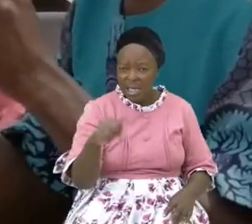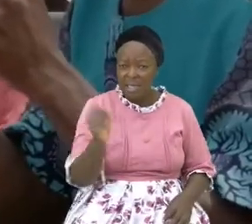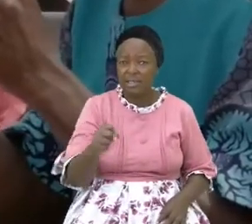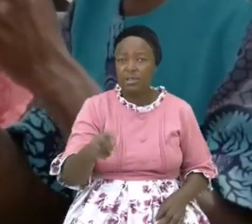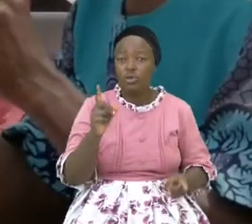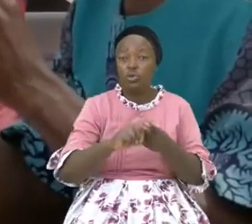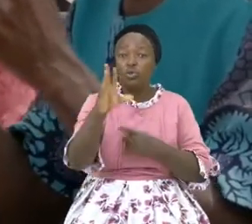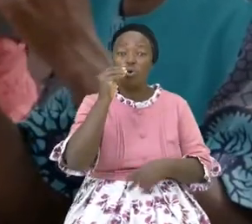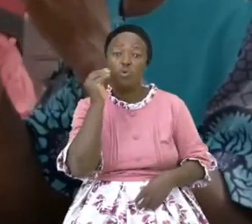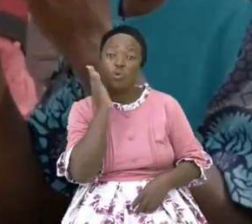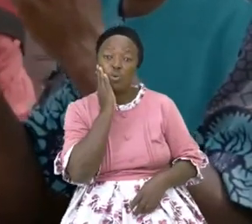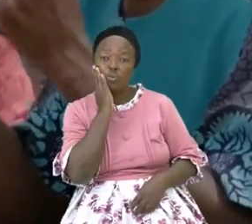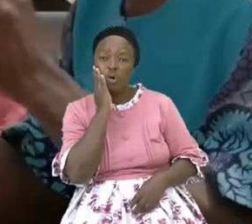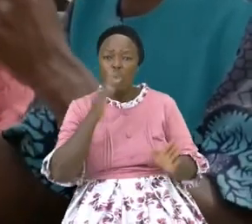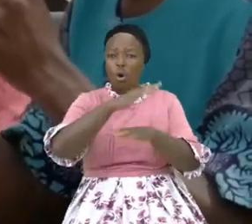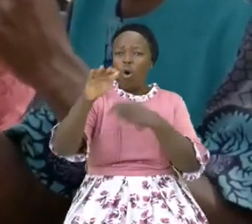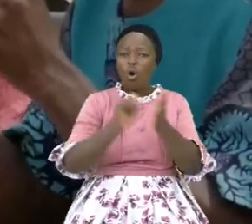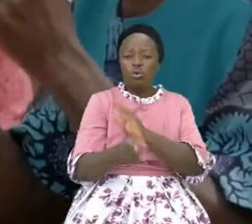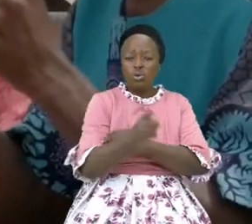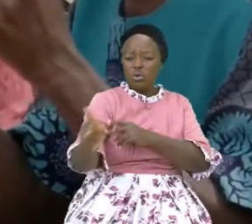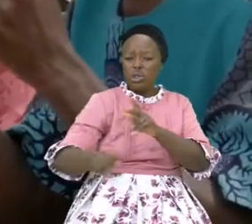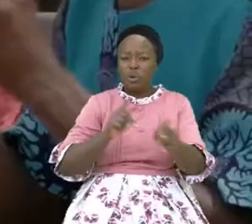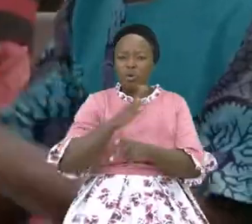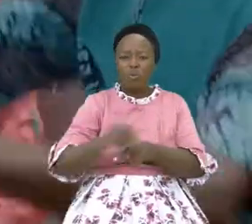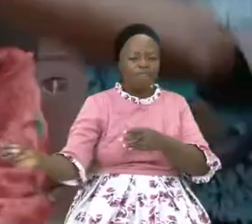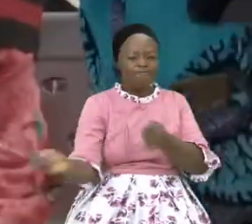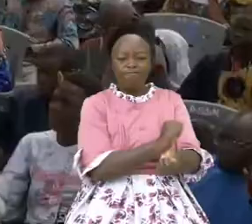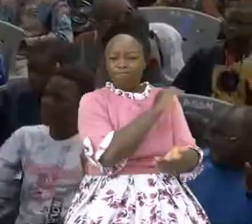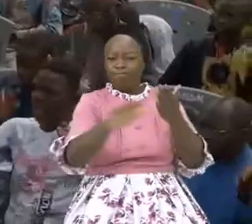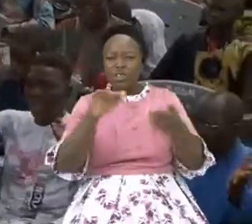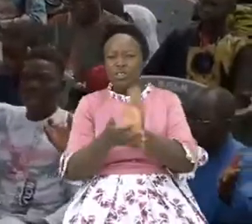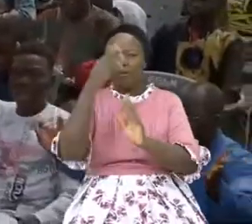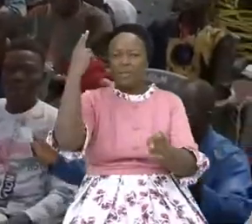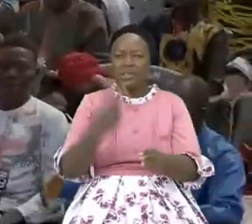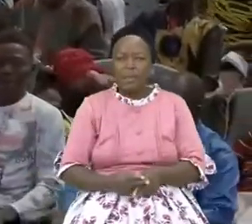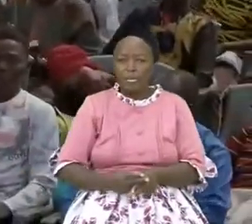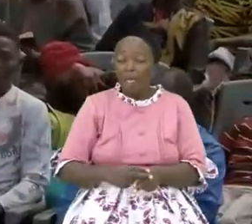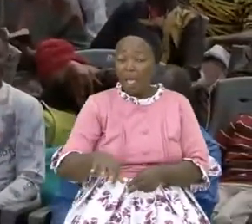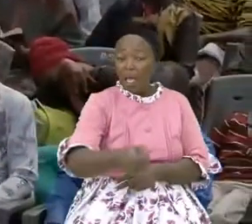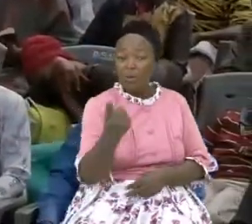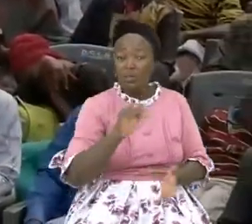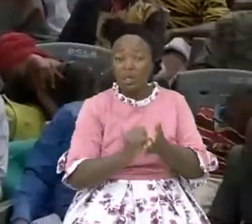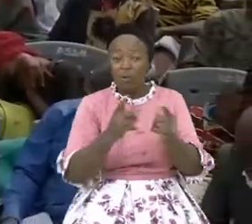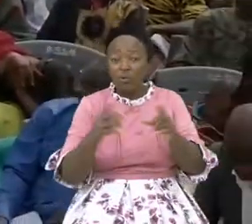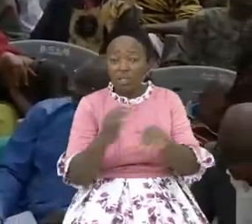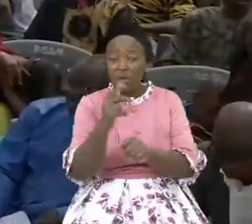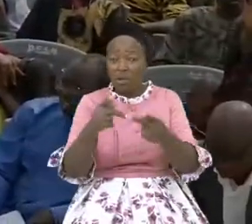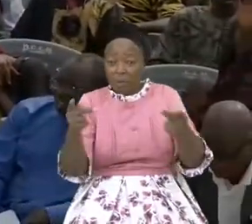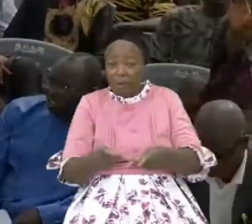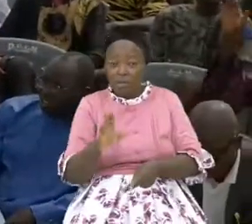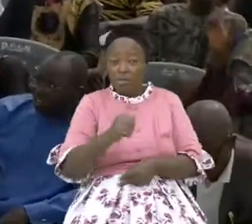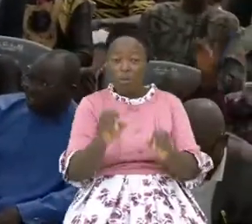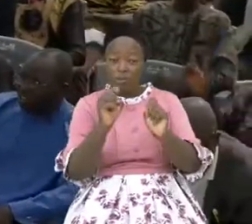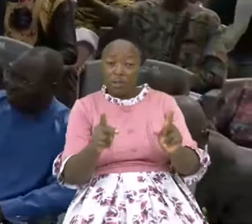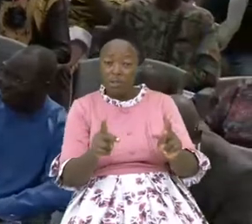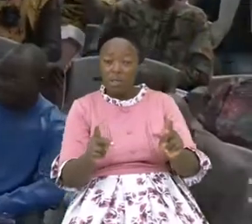your home, all those people will be scattered. Whoever wants to take your position, your